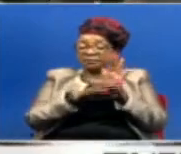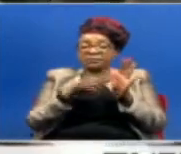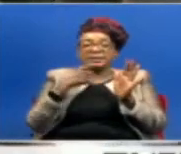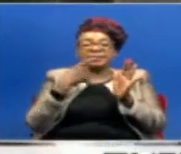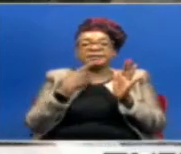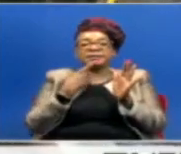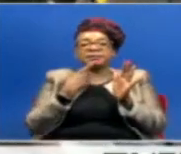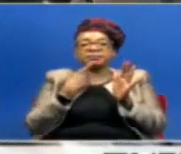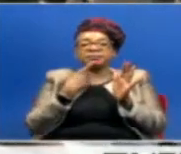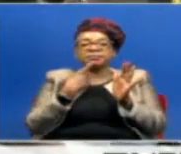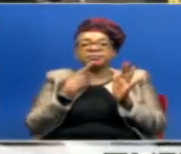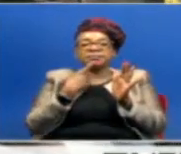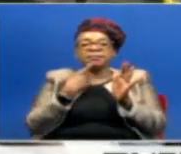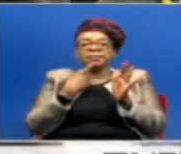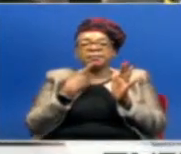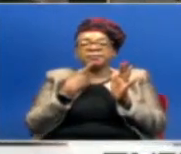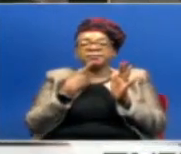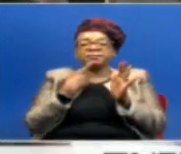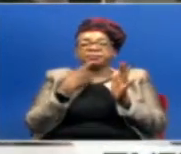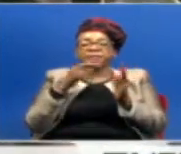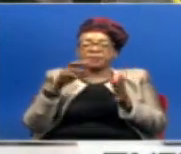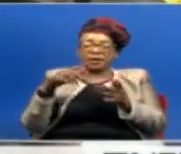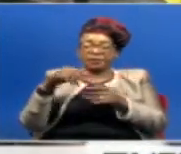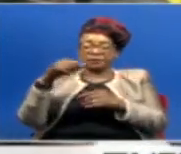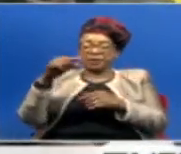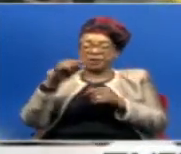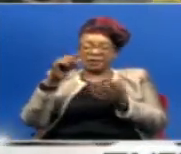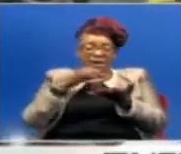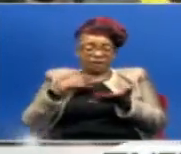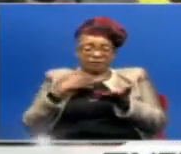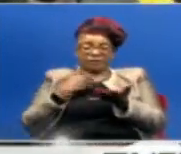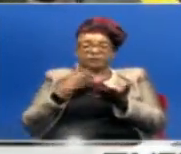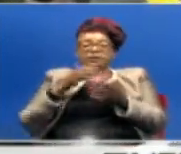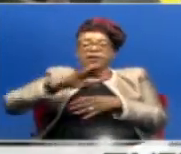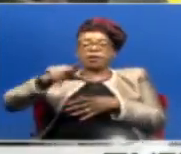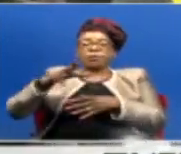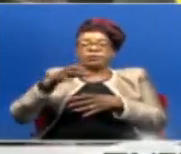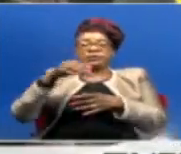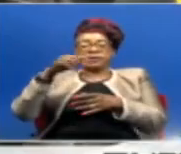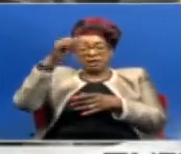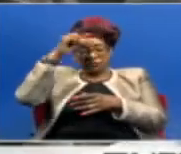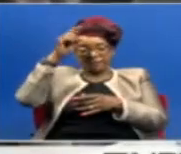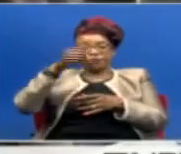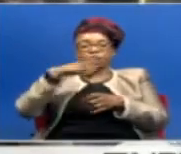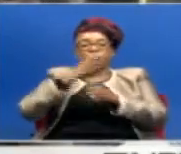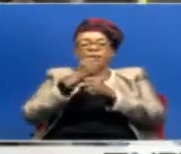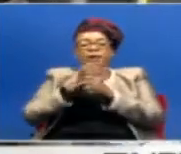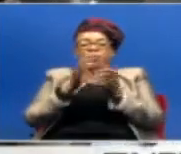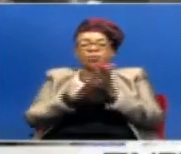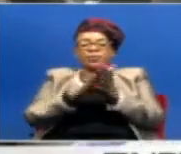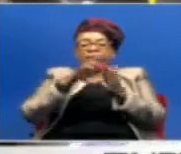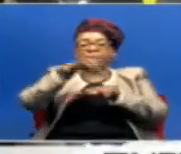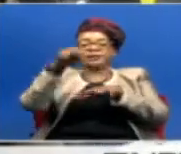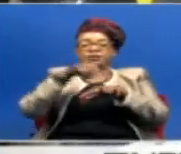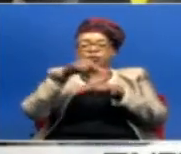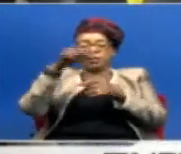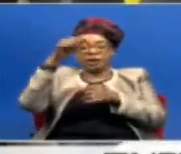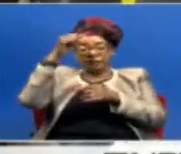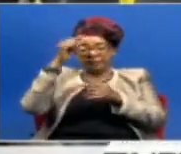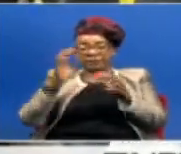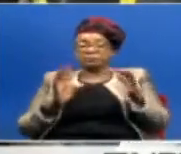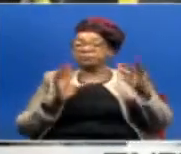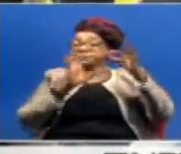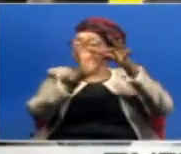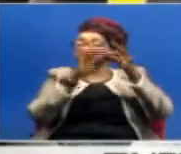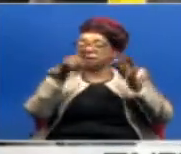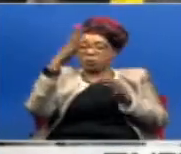serikali ya chini ifanye kazi na serikali ya juu. Hiyo ndio maana nimefika hapa leo